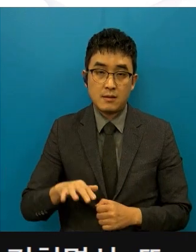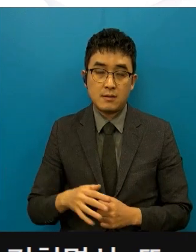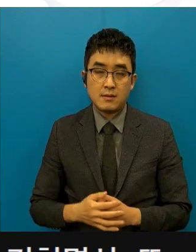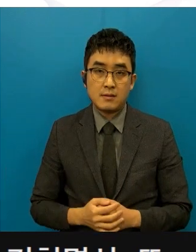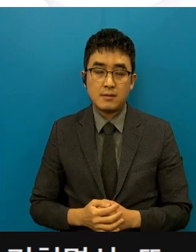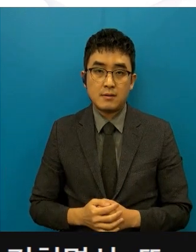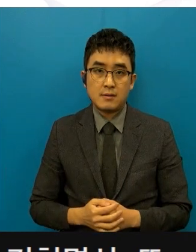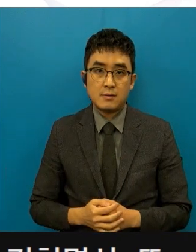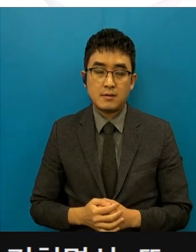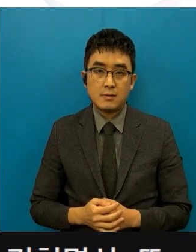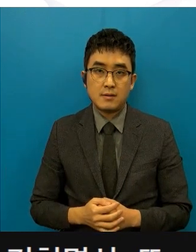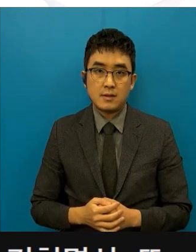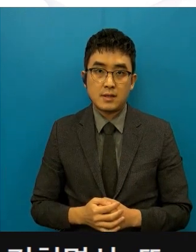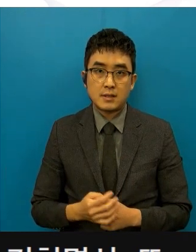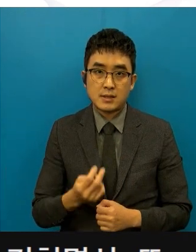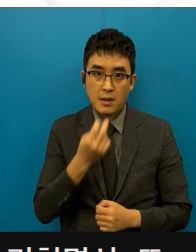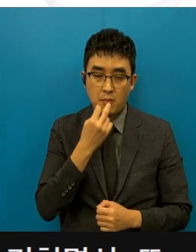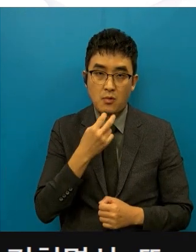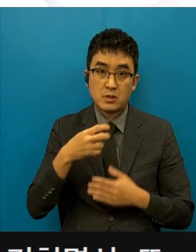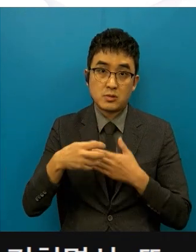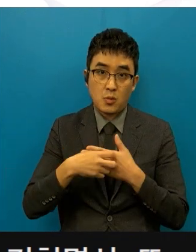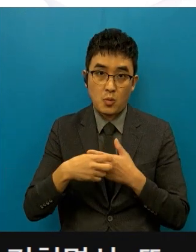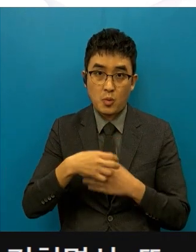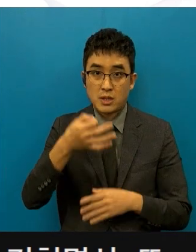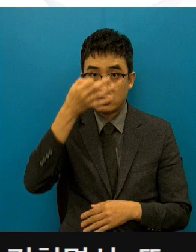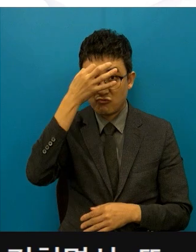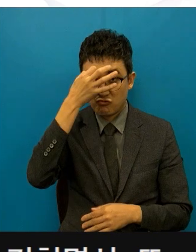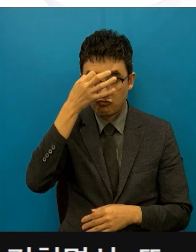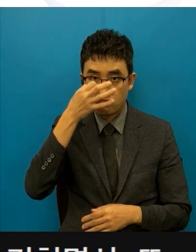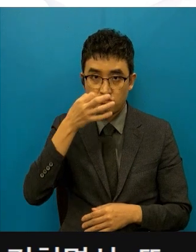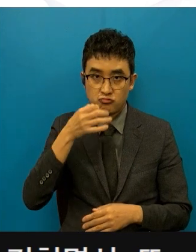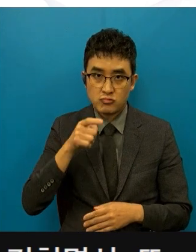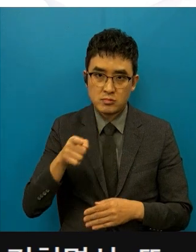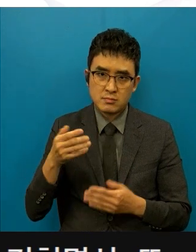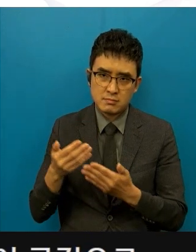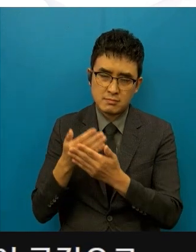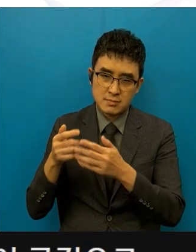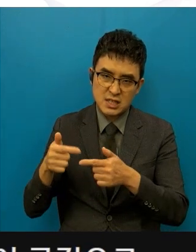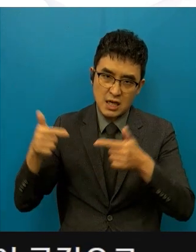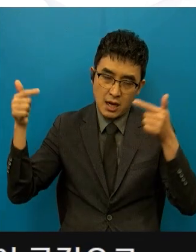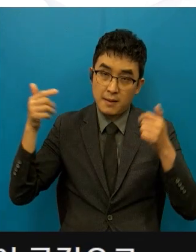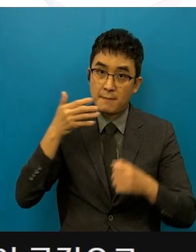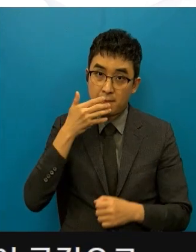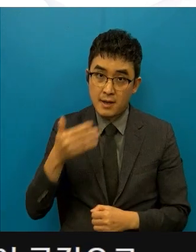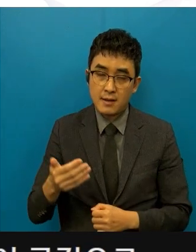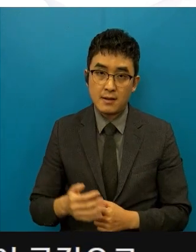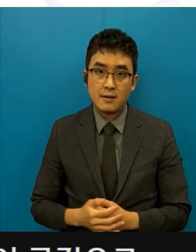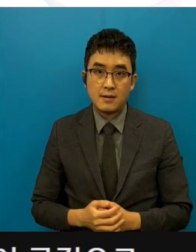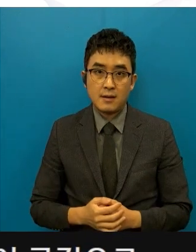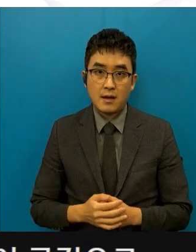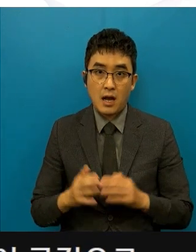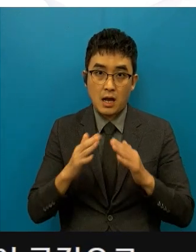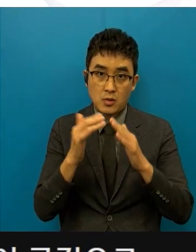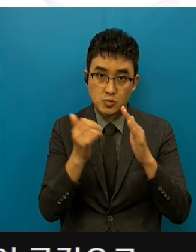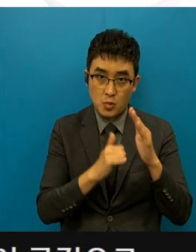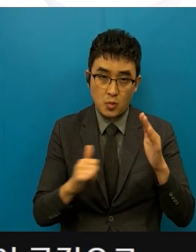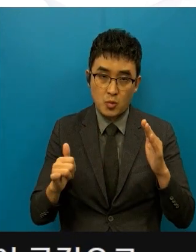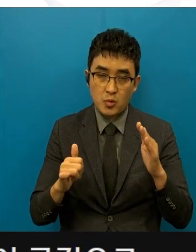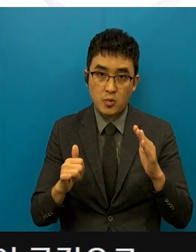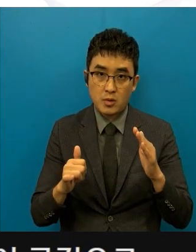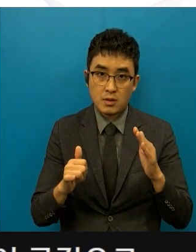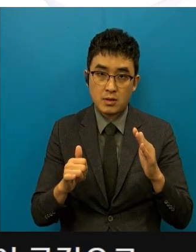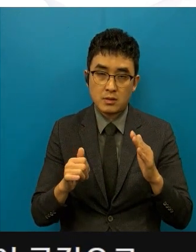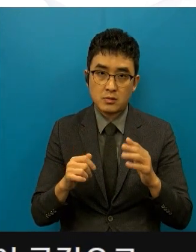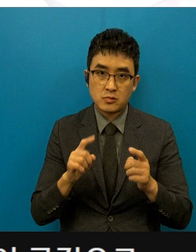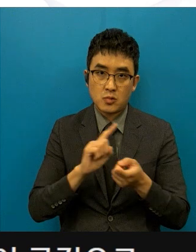the dramatically rise in the single-person household, compel citizens to contemplate